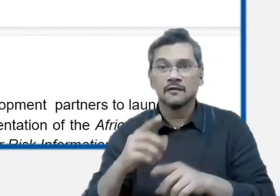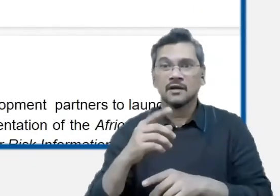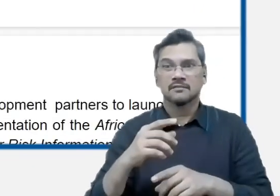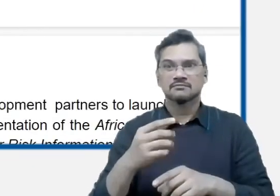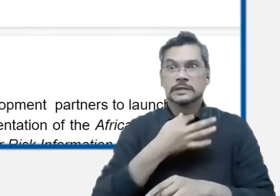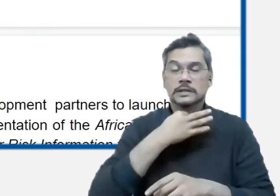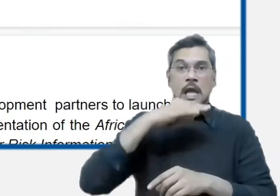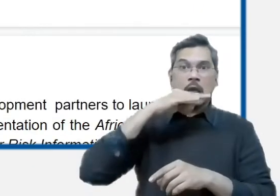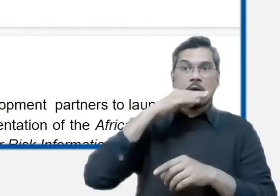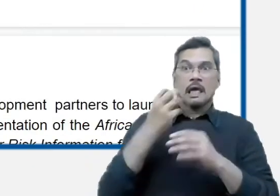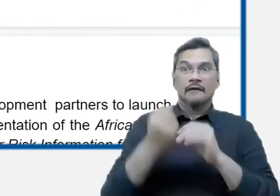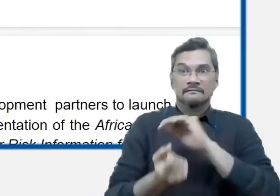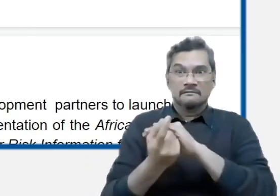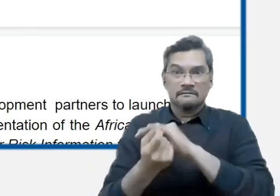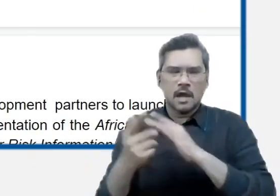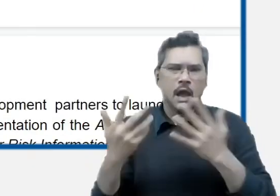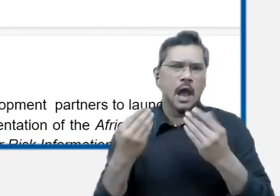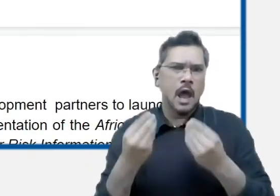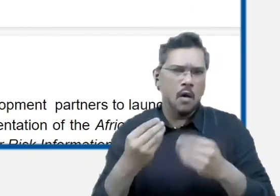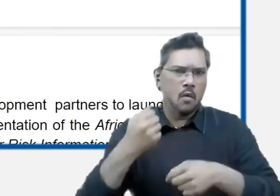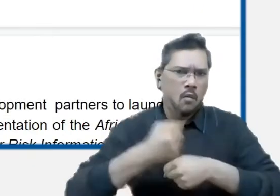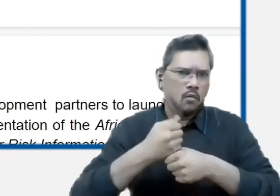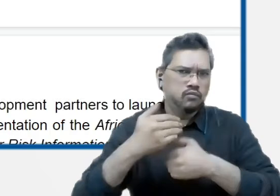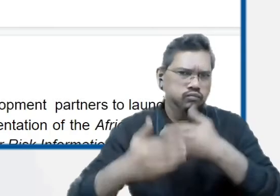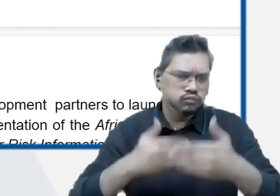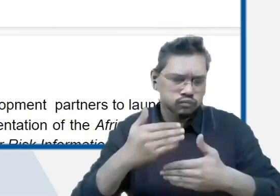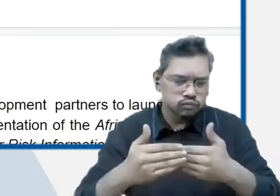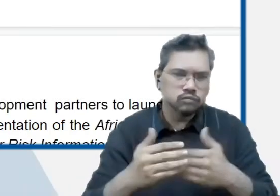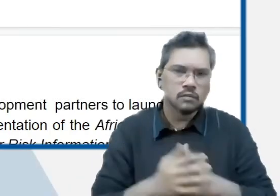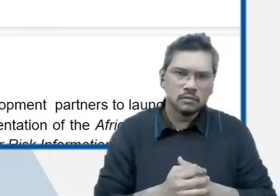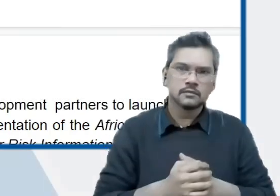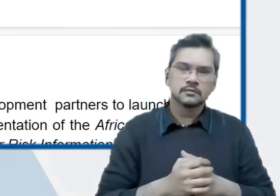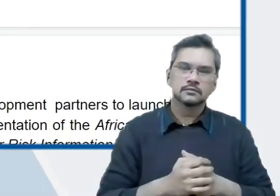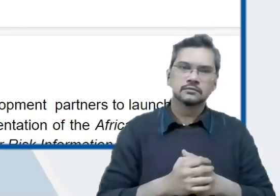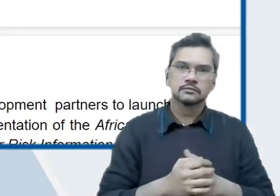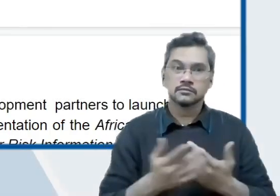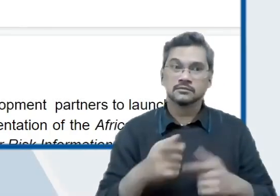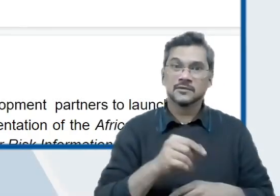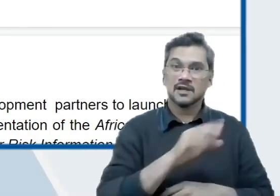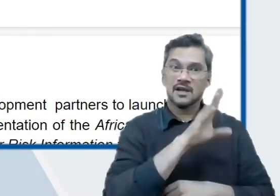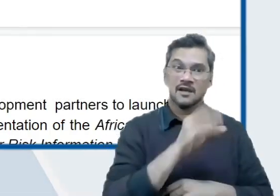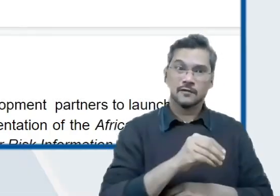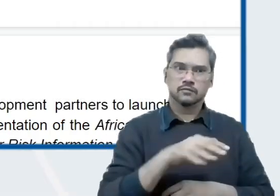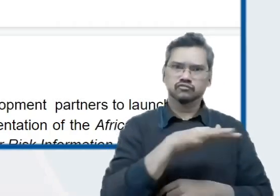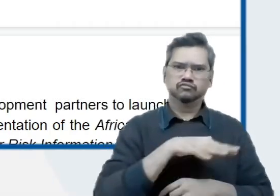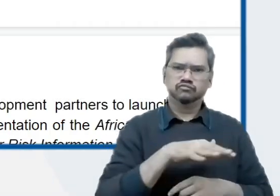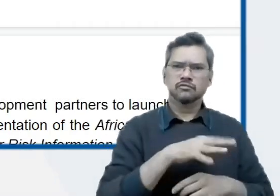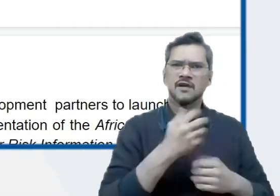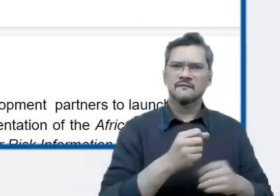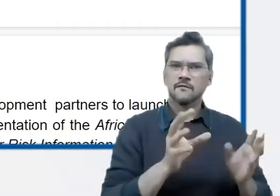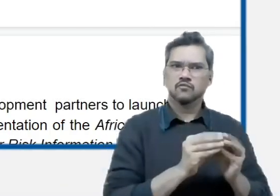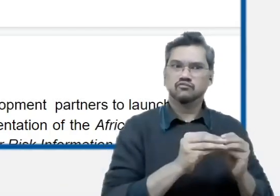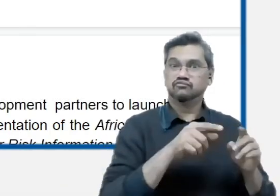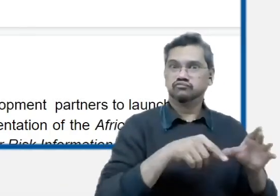Guys, the role of the African Regional Forum on Sustainable Development and Climate Change and Development in Africa